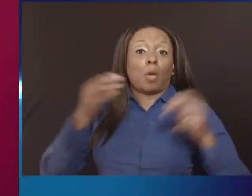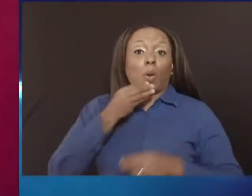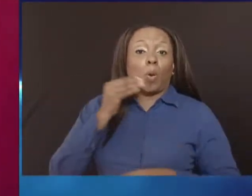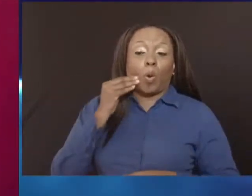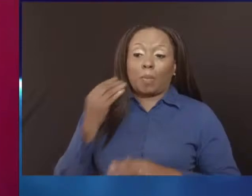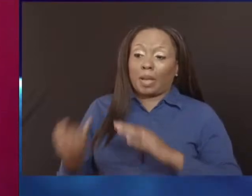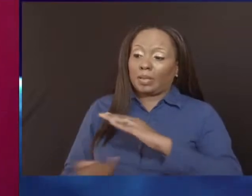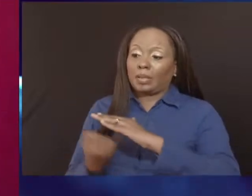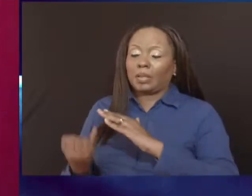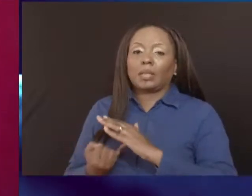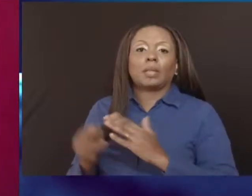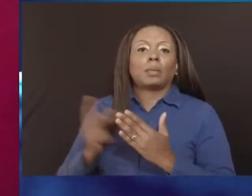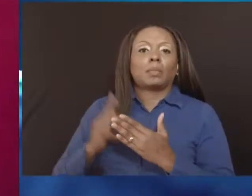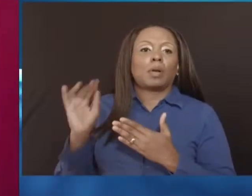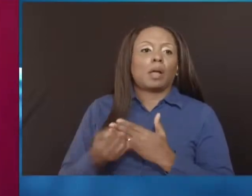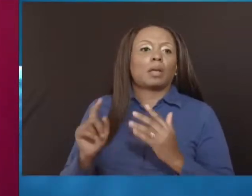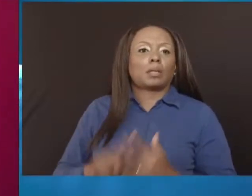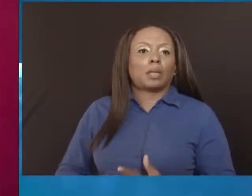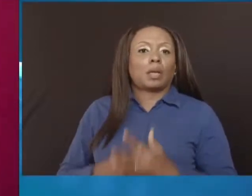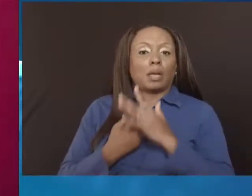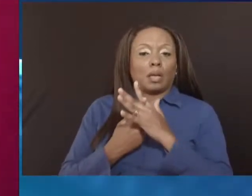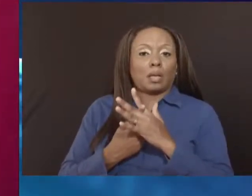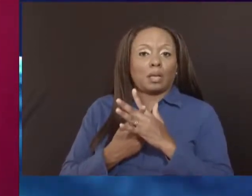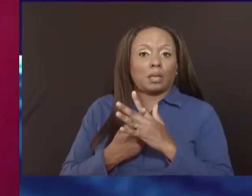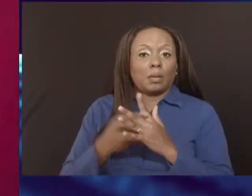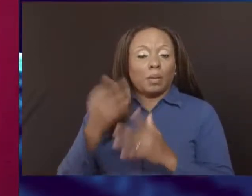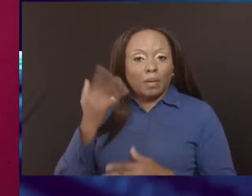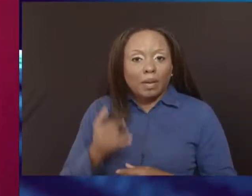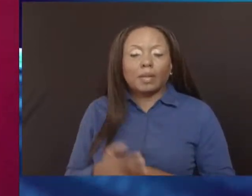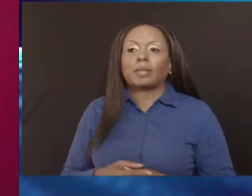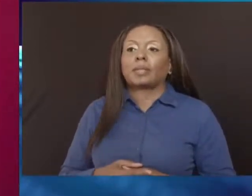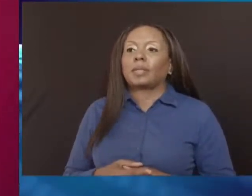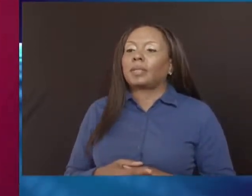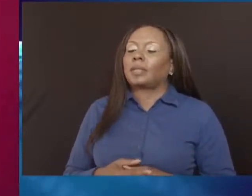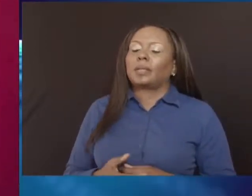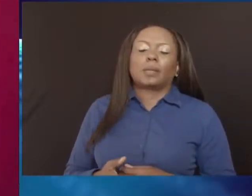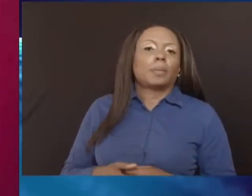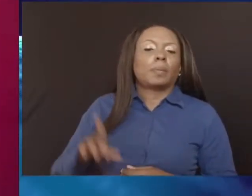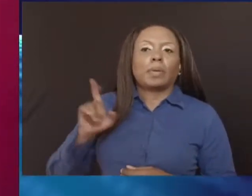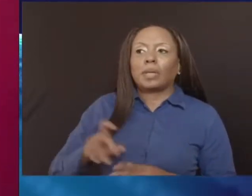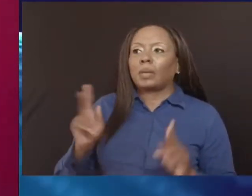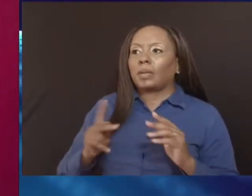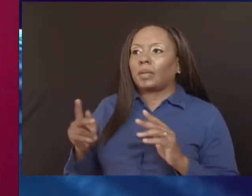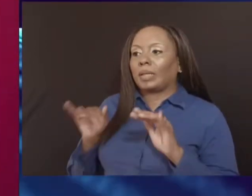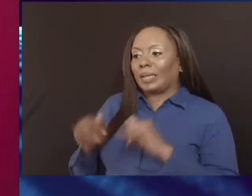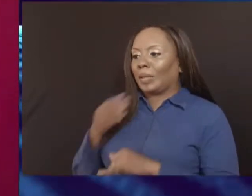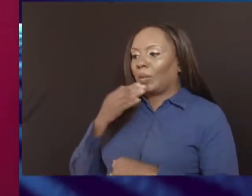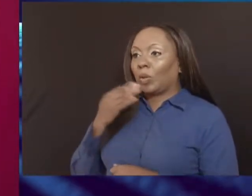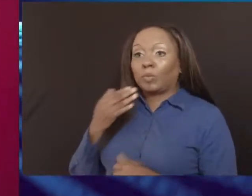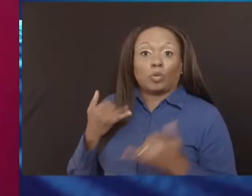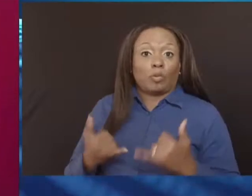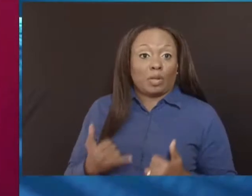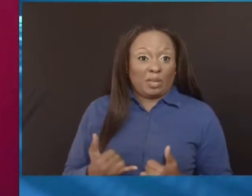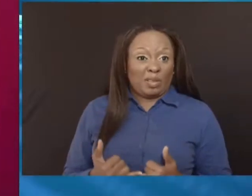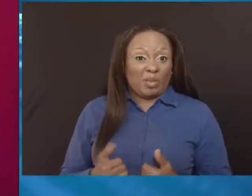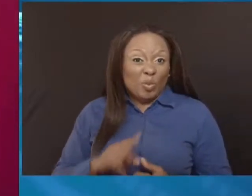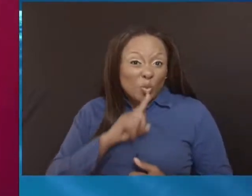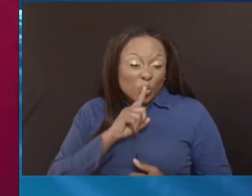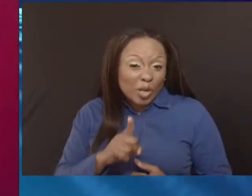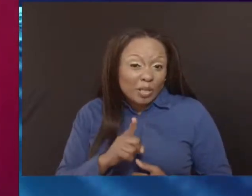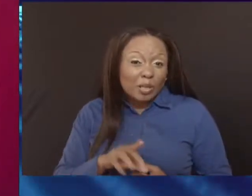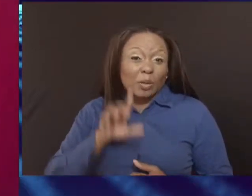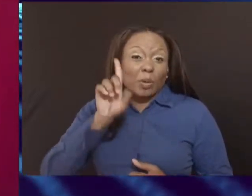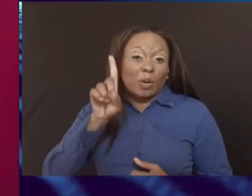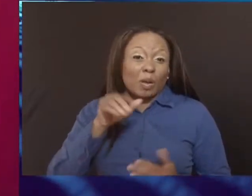no choice but to have persons who were COVID positive in the community. So we have just under 1,500 persons, as was said